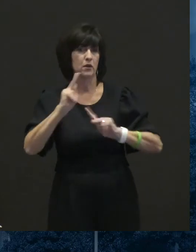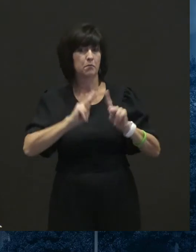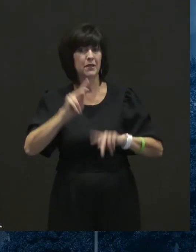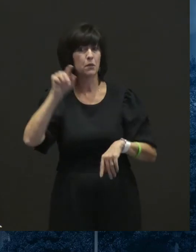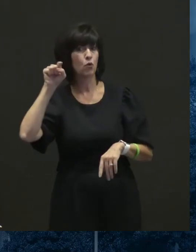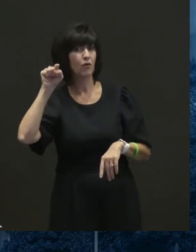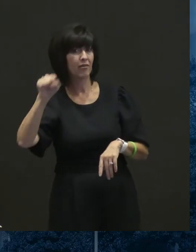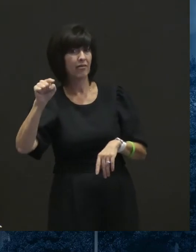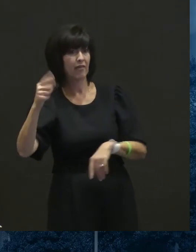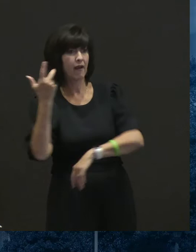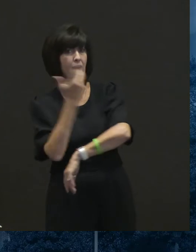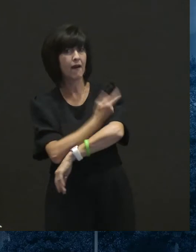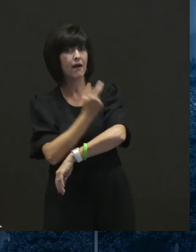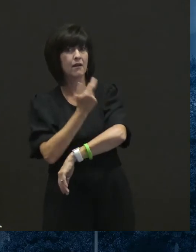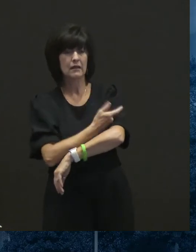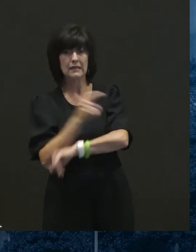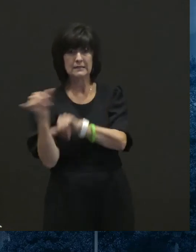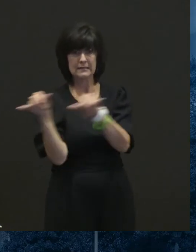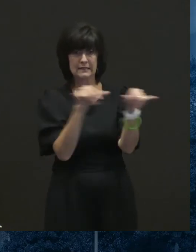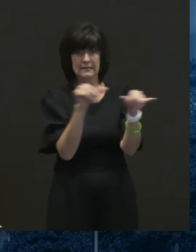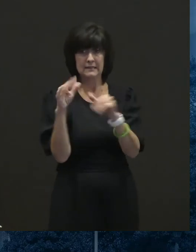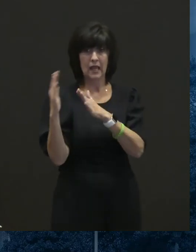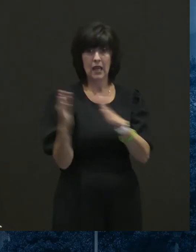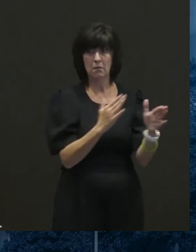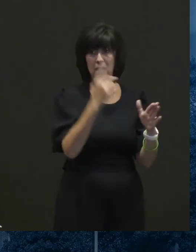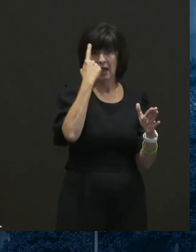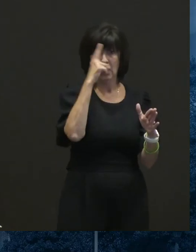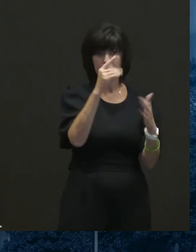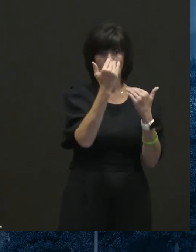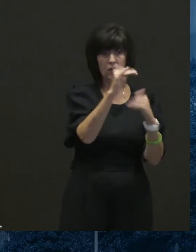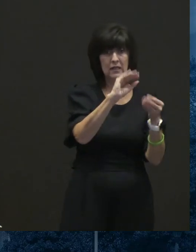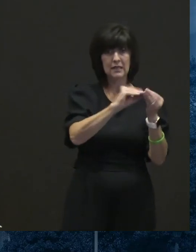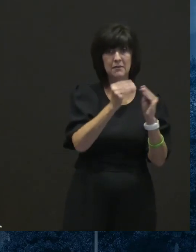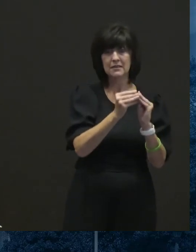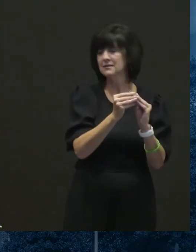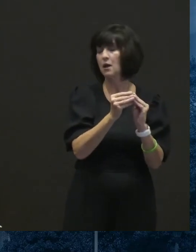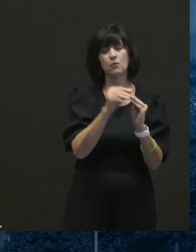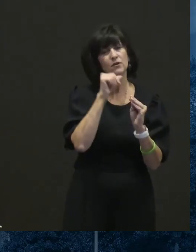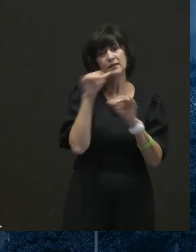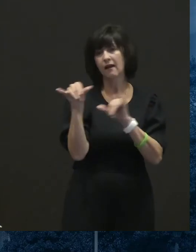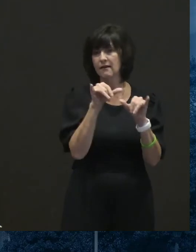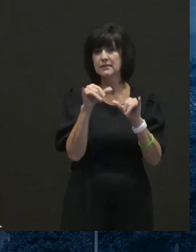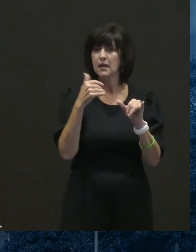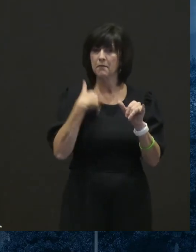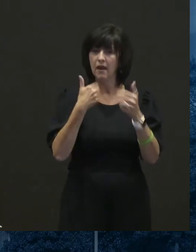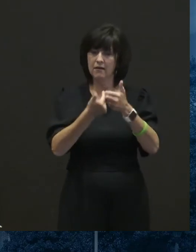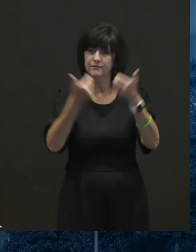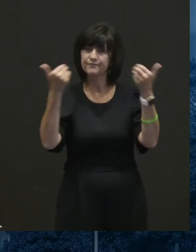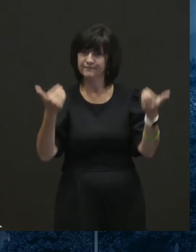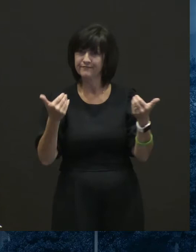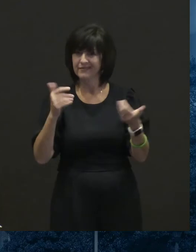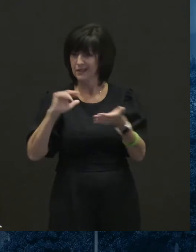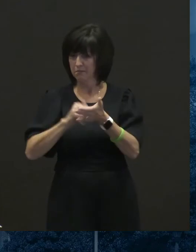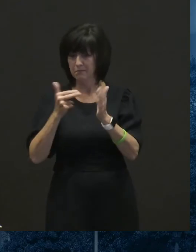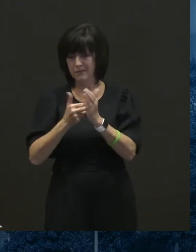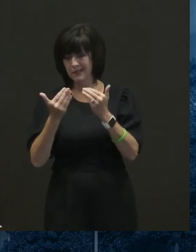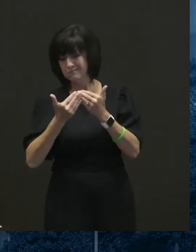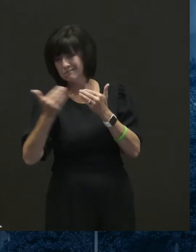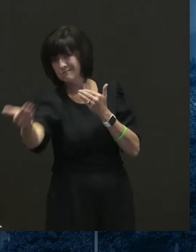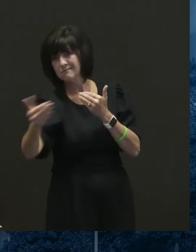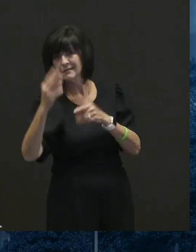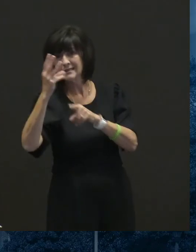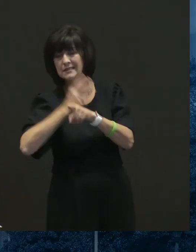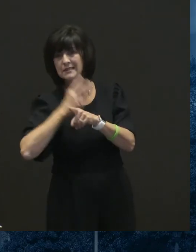to vaccination, and all of that will evolve in the upcoming, next 6 to 9 months or so. Yeah,